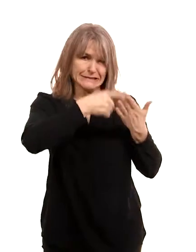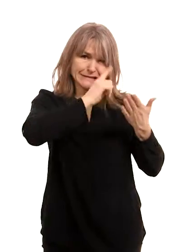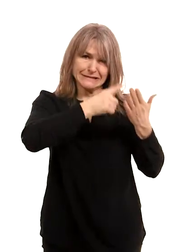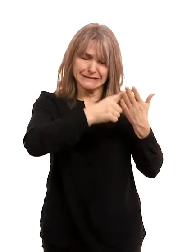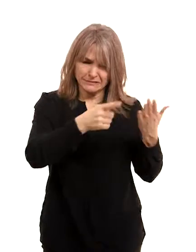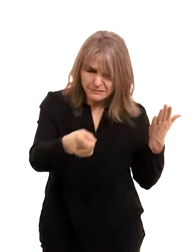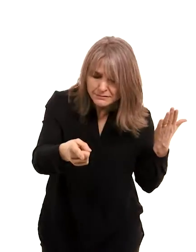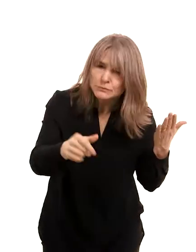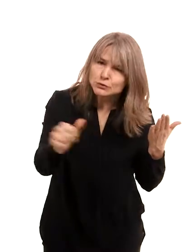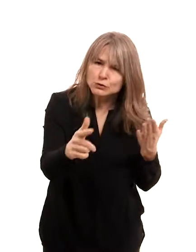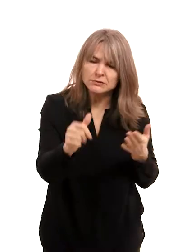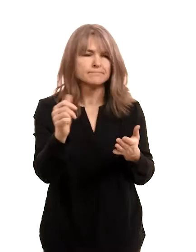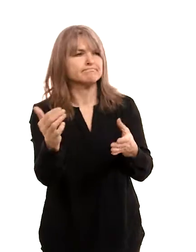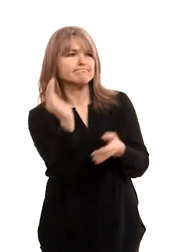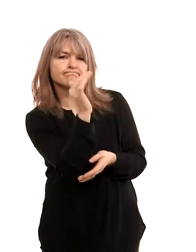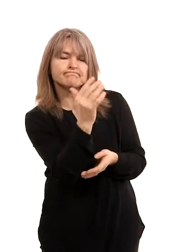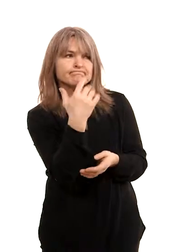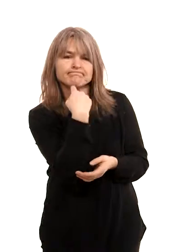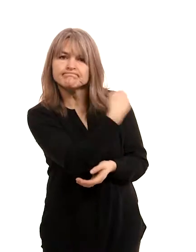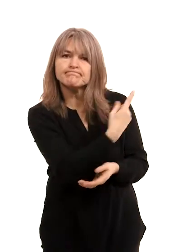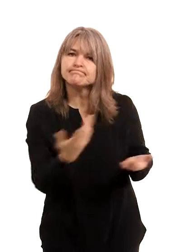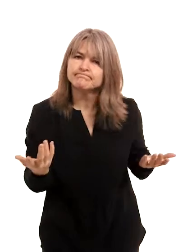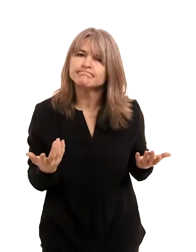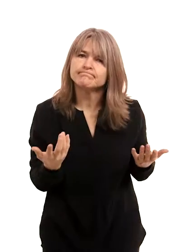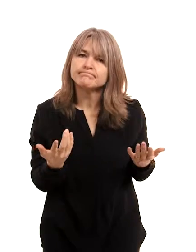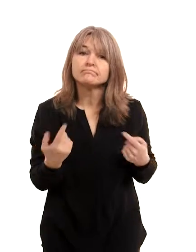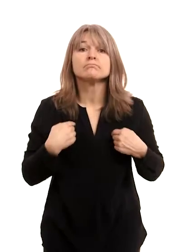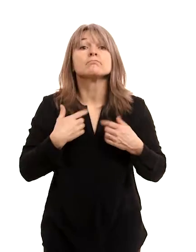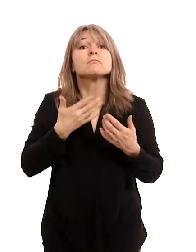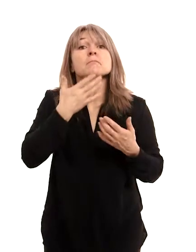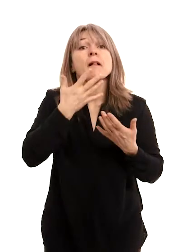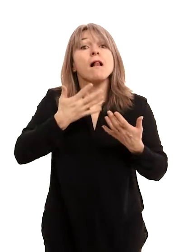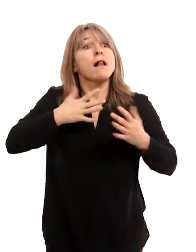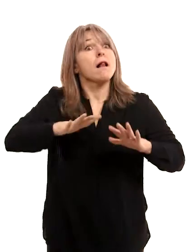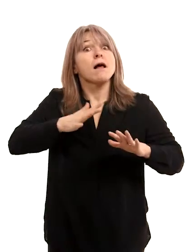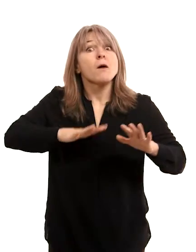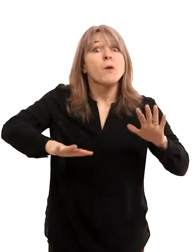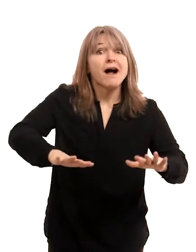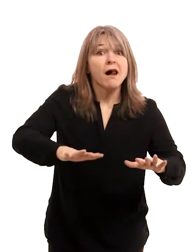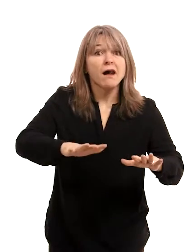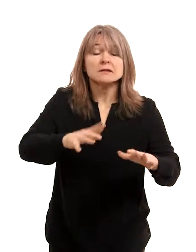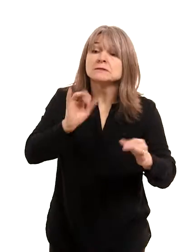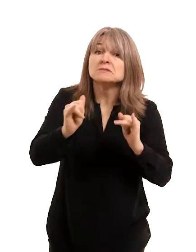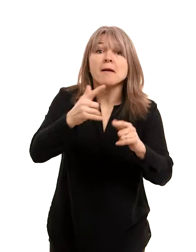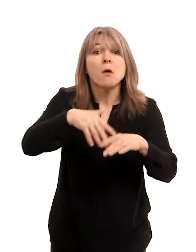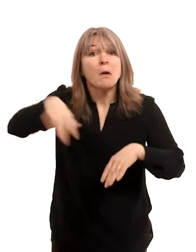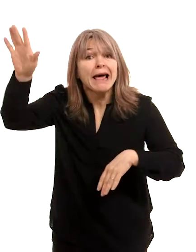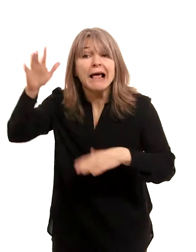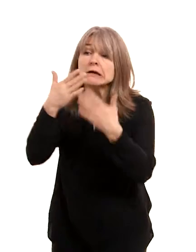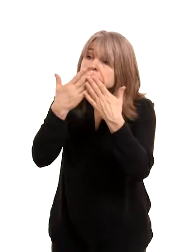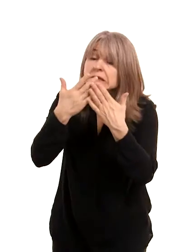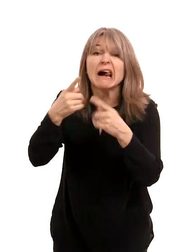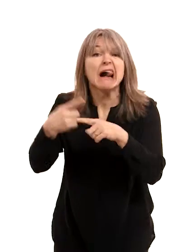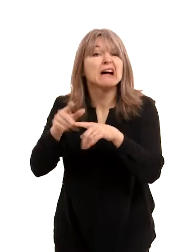have a right to put their voice to be heard. Lots of people in Wales are away perhaps studying in